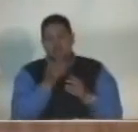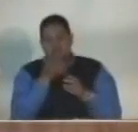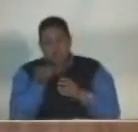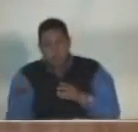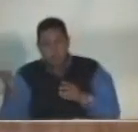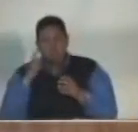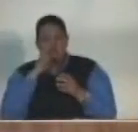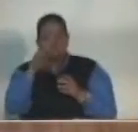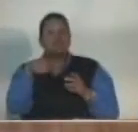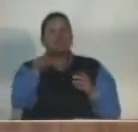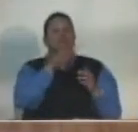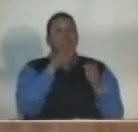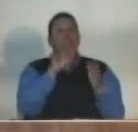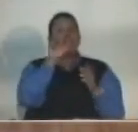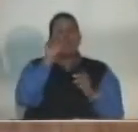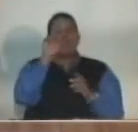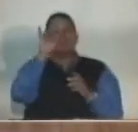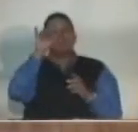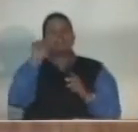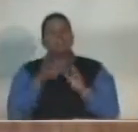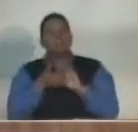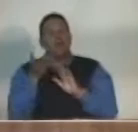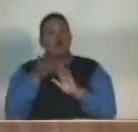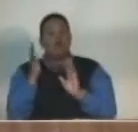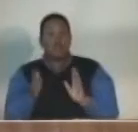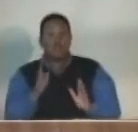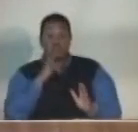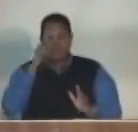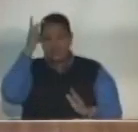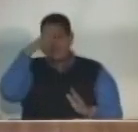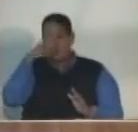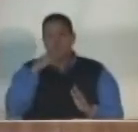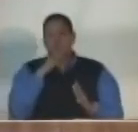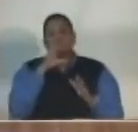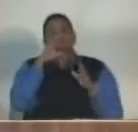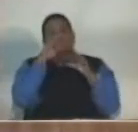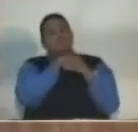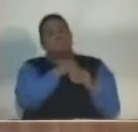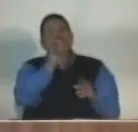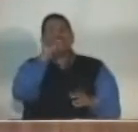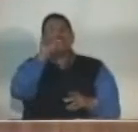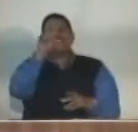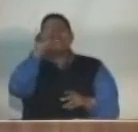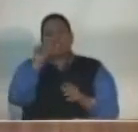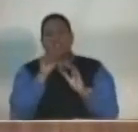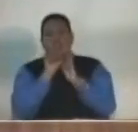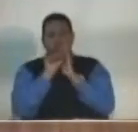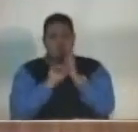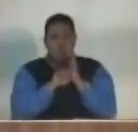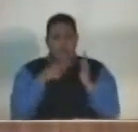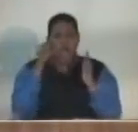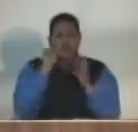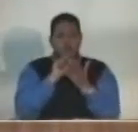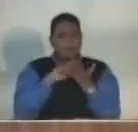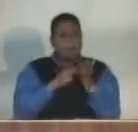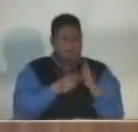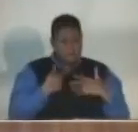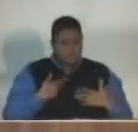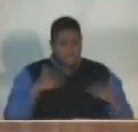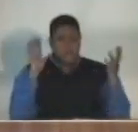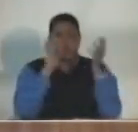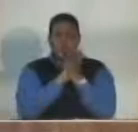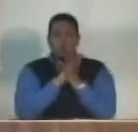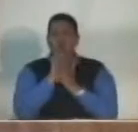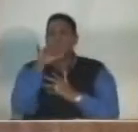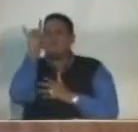operations. The whole philosophy is to popularize TVET subjects in the high schools to make graduates more marketable for employment